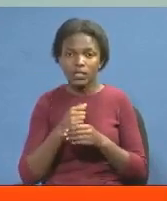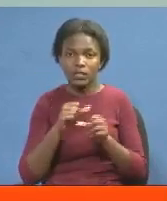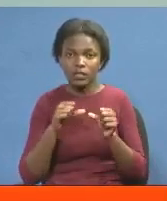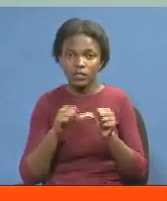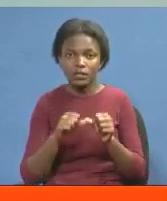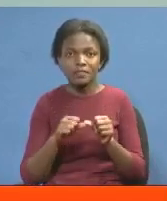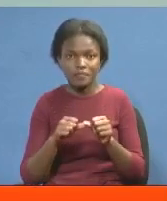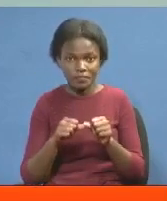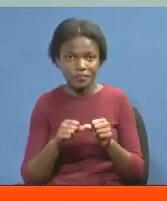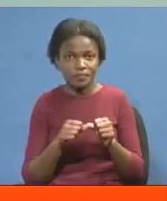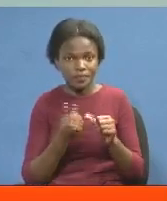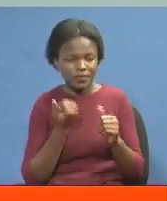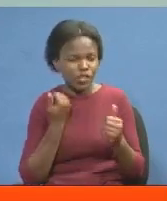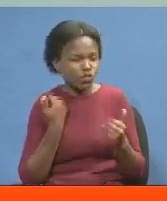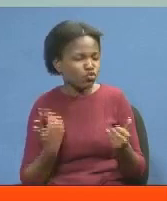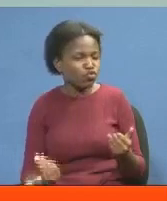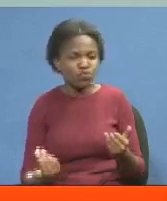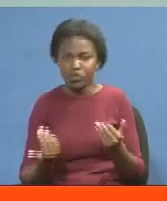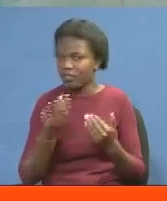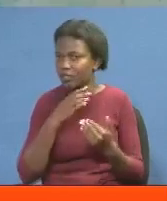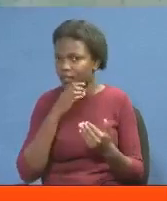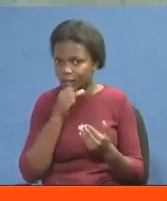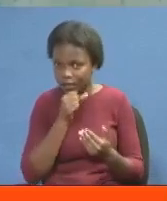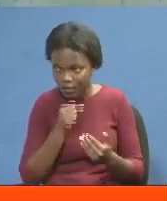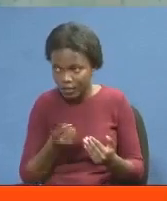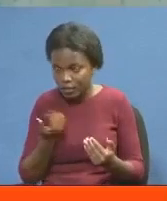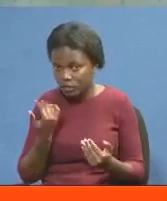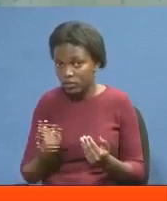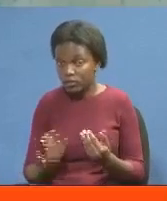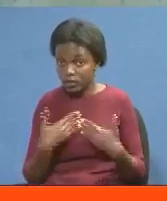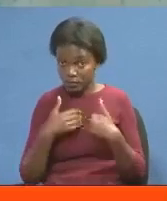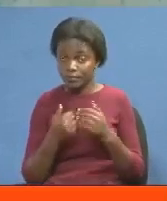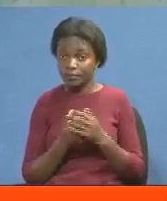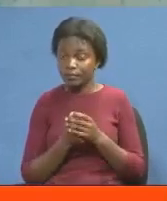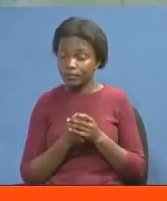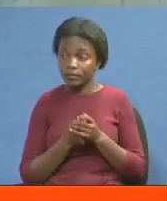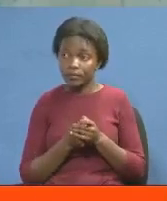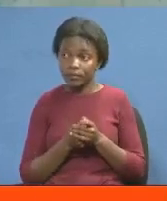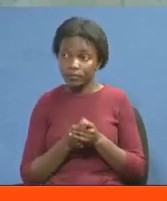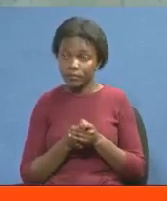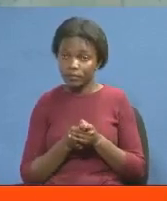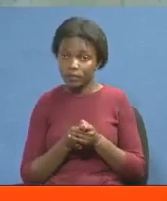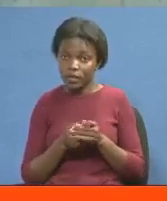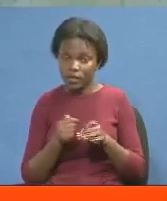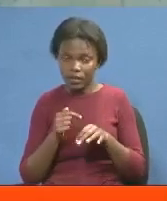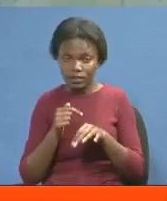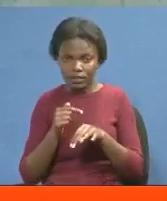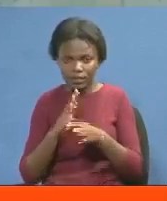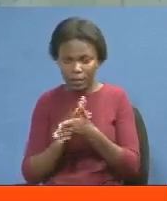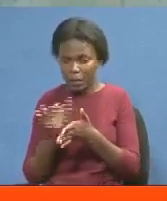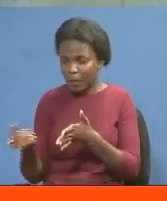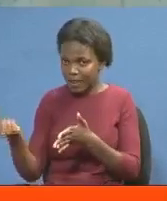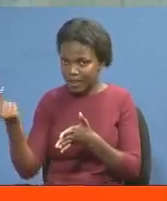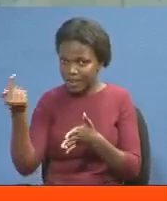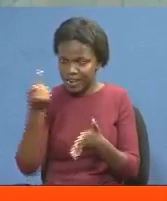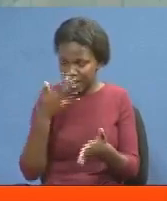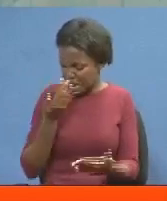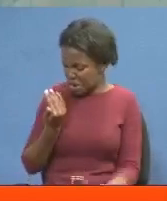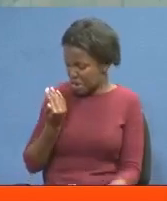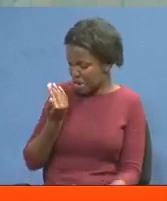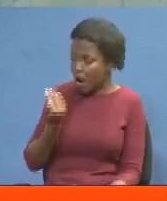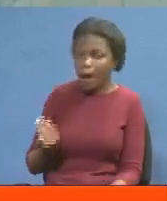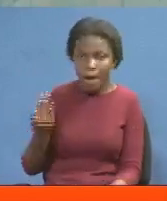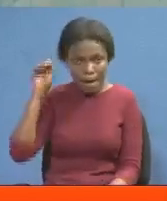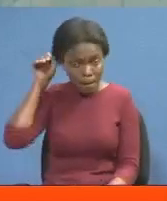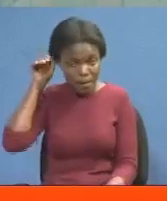have grandchildren. Actually, there are some people who walked in there mm-hmm. as, you know, young men. Mm-hmm. And they have gone back not